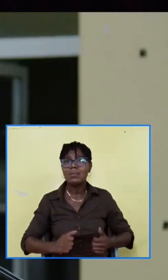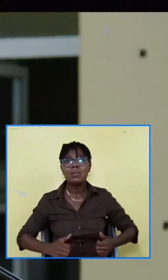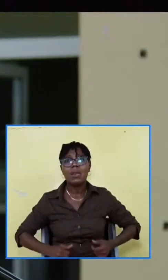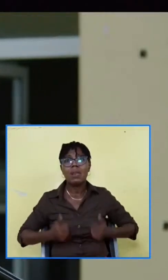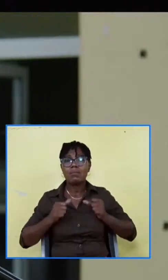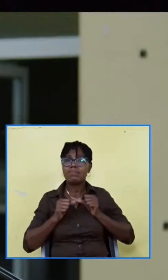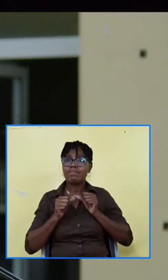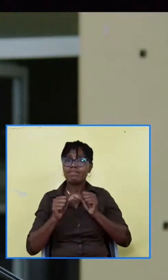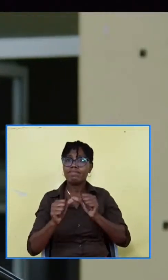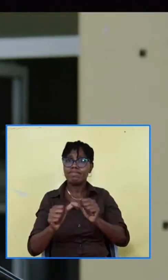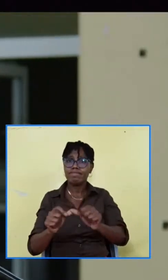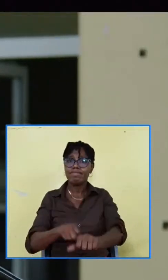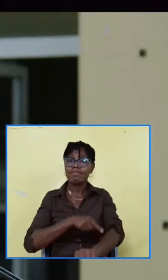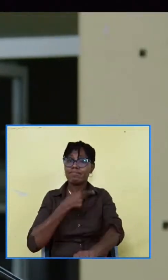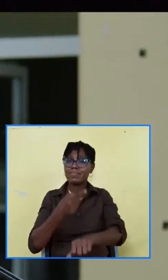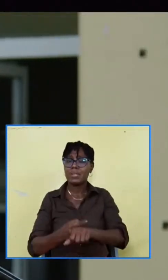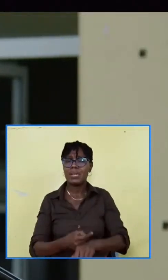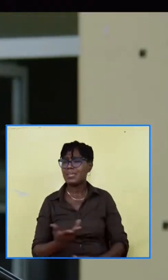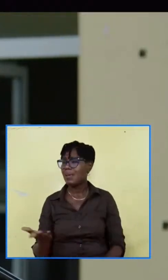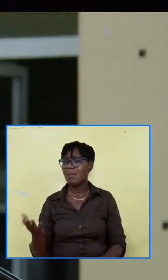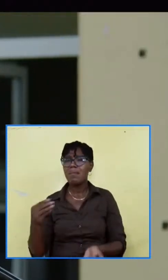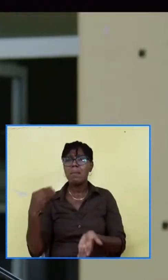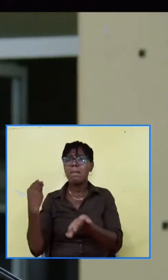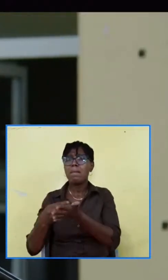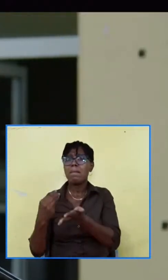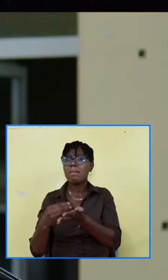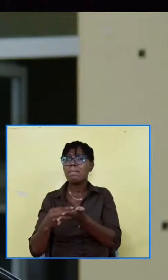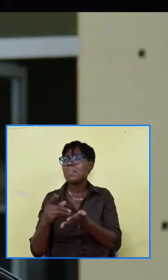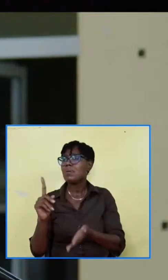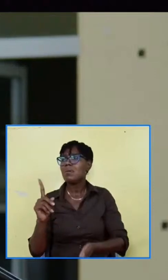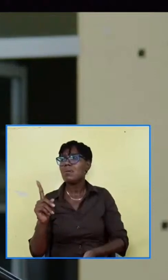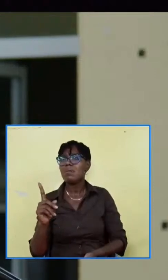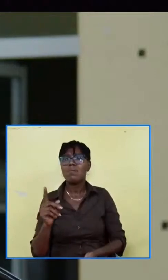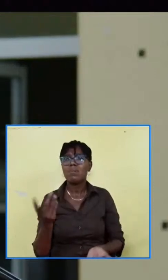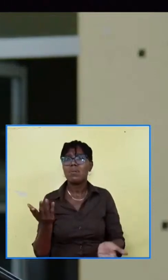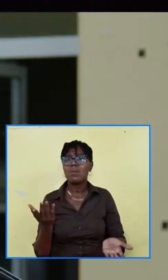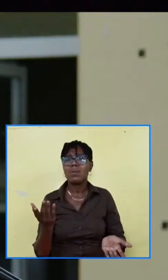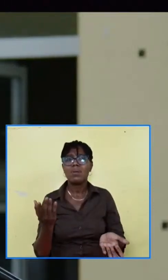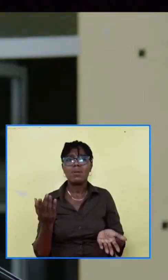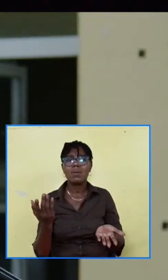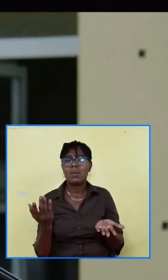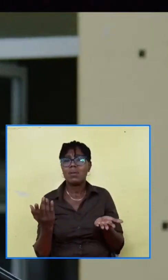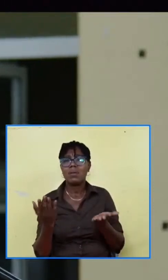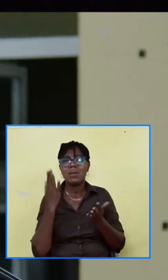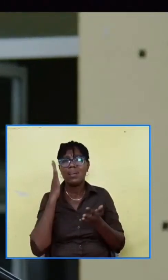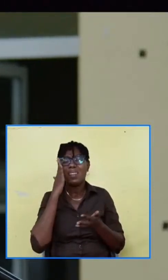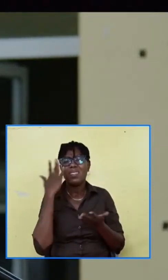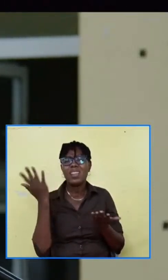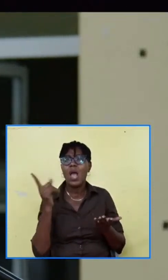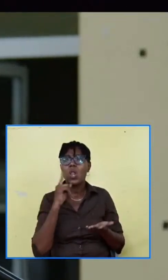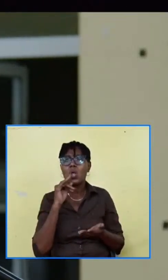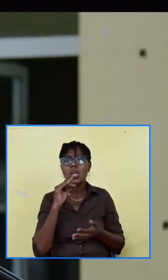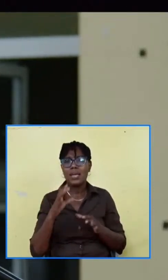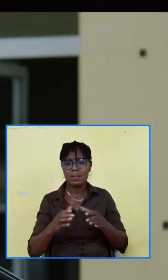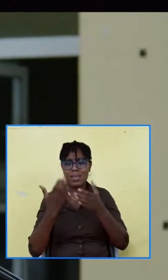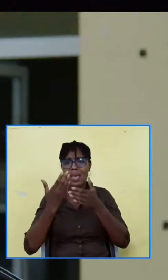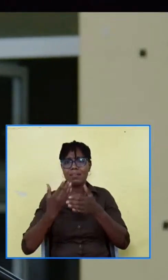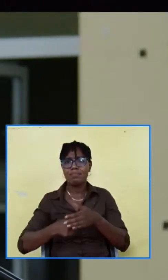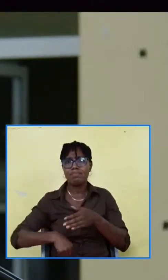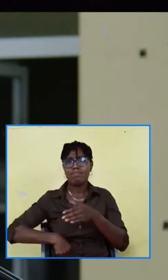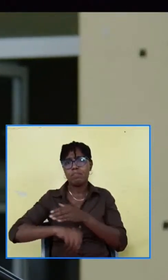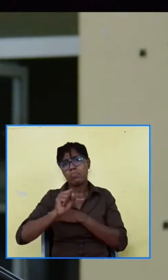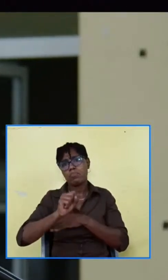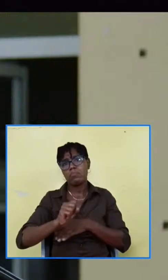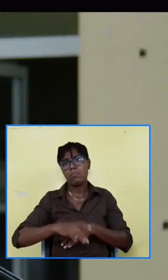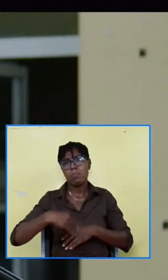with these issues now, where the money went, that's a non-issue for the future. That's just kicking the can down the road. You have to deal with